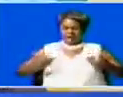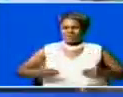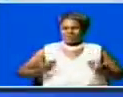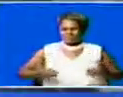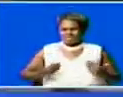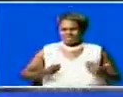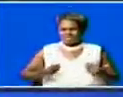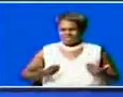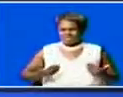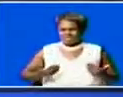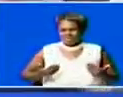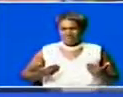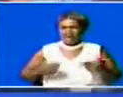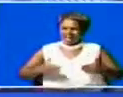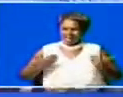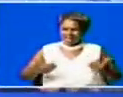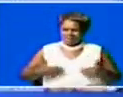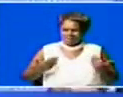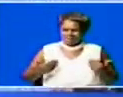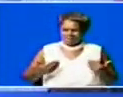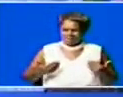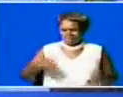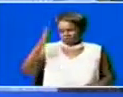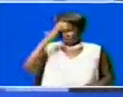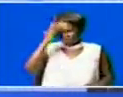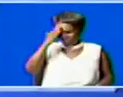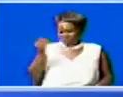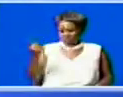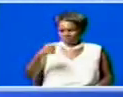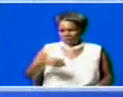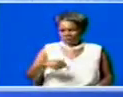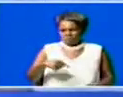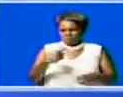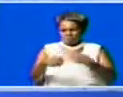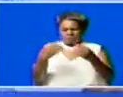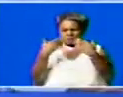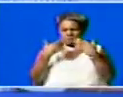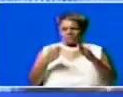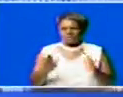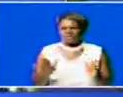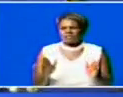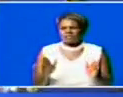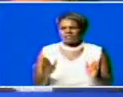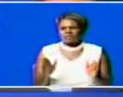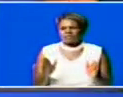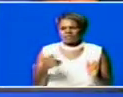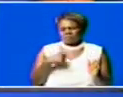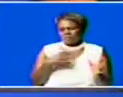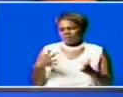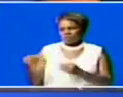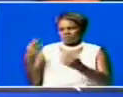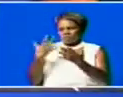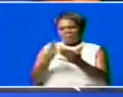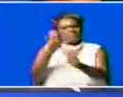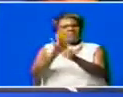and you were happy because at least we knew you would come and conclude the process and finish the strike. I would go to jail a